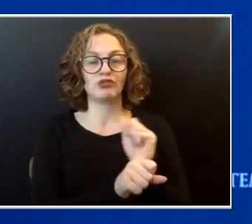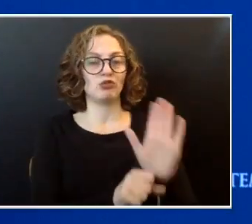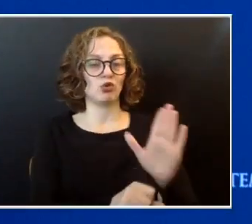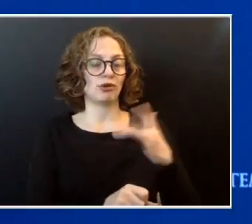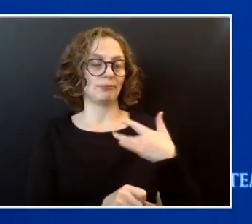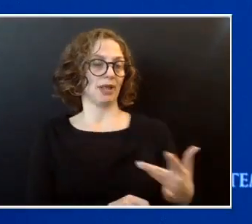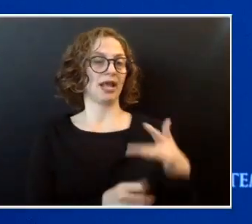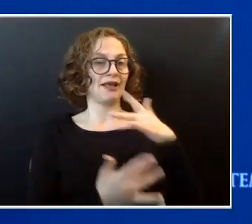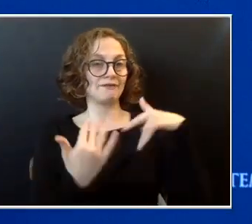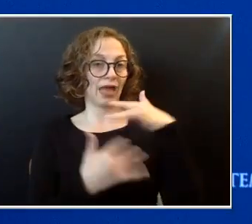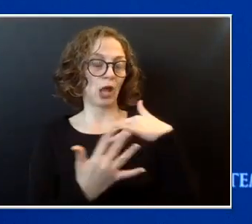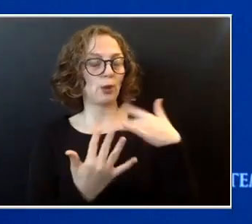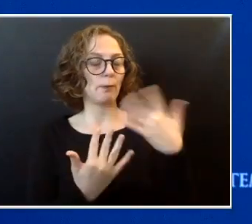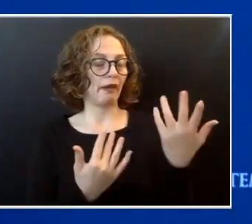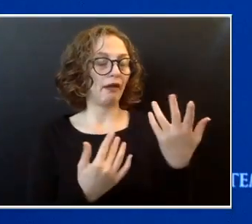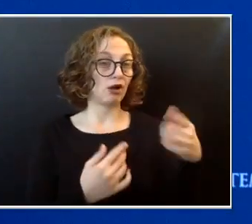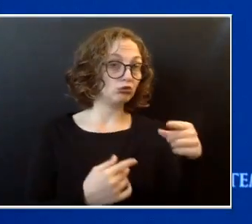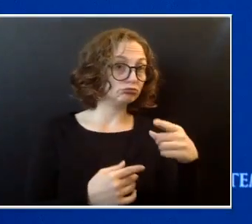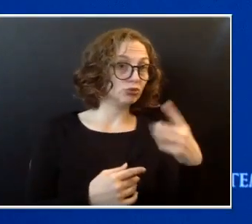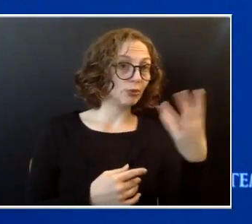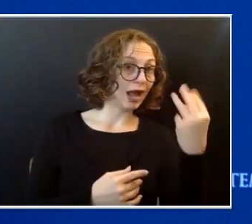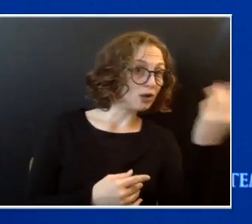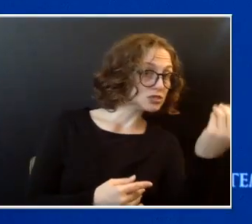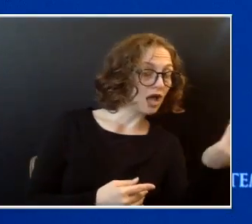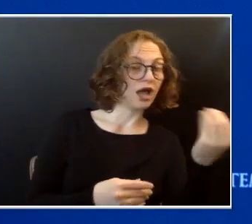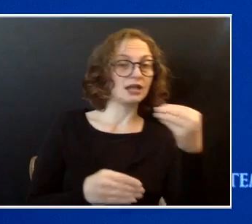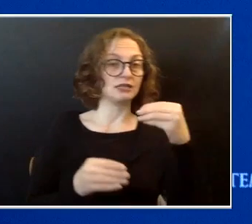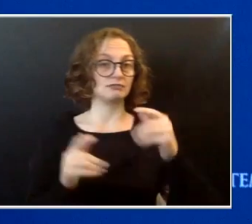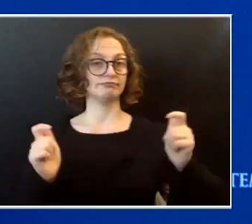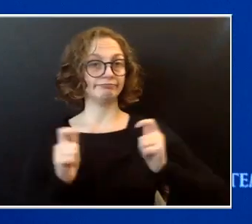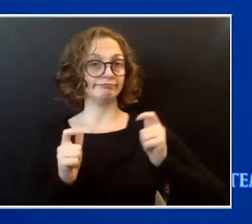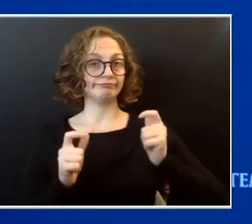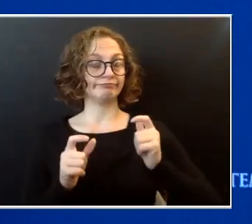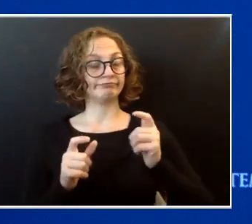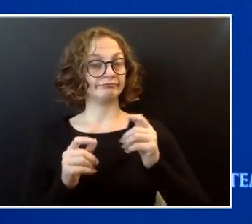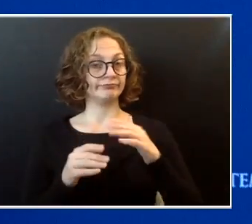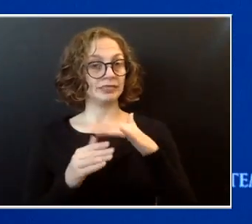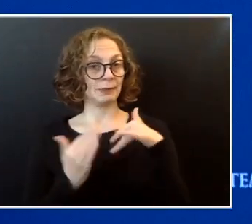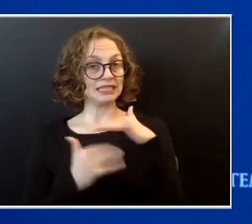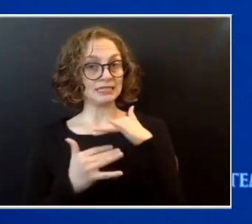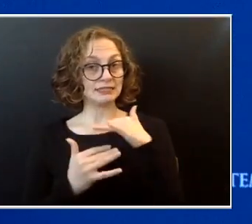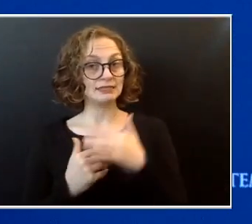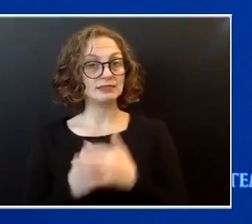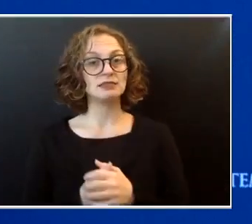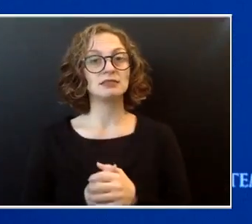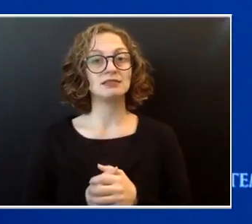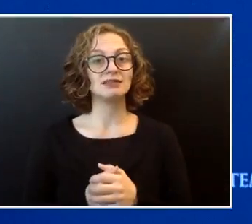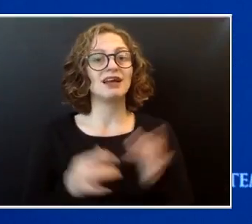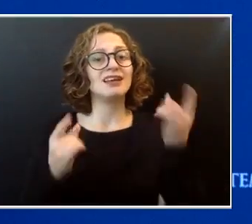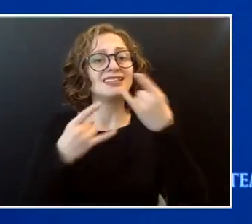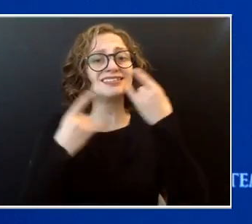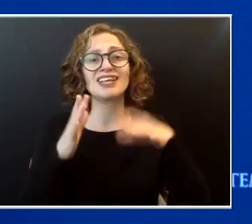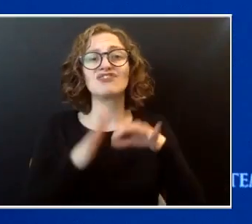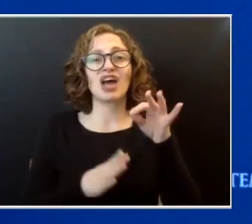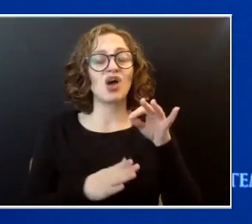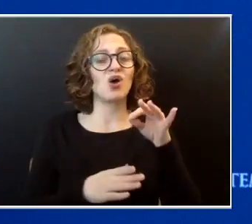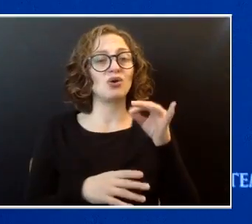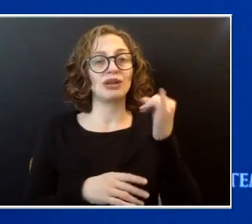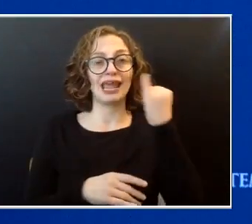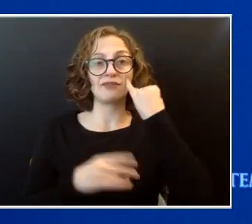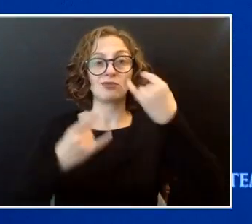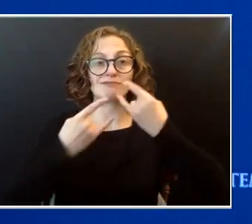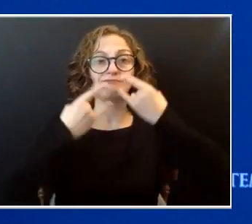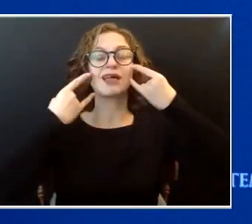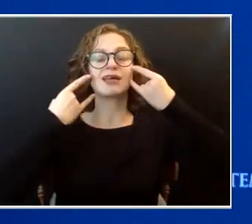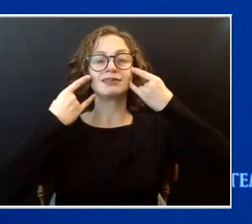involved, but certainly wearing masks, and one of the studies did show this, those people that wore masks, even in areas where people did not, still